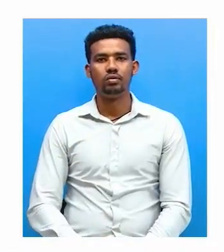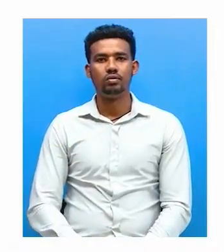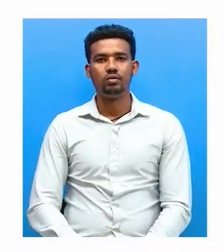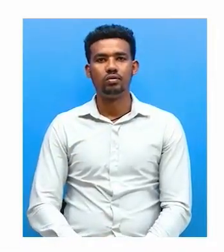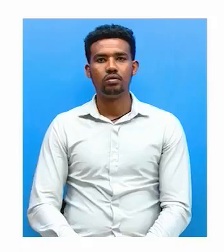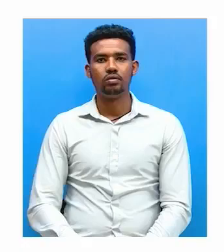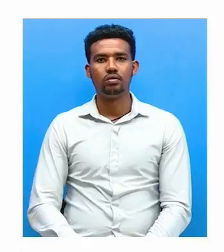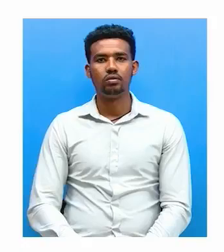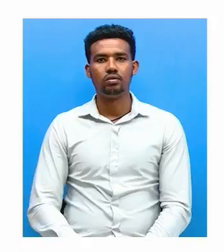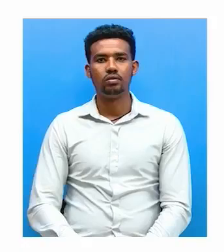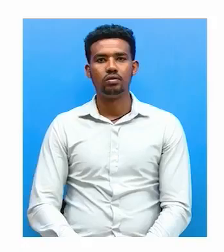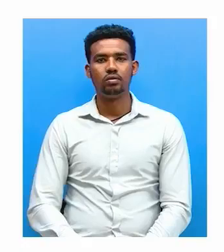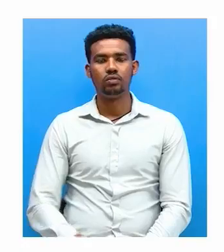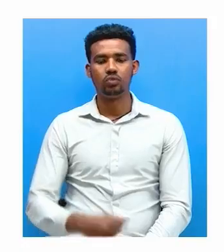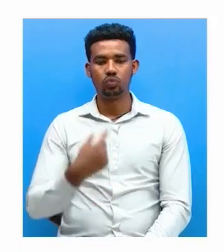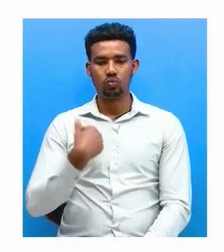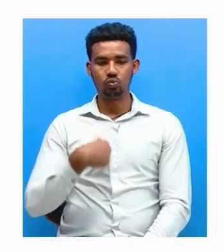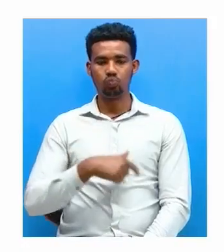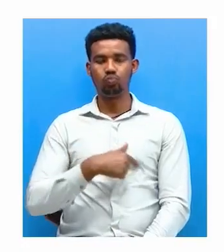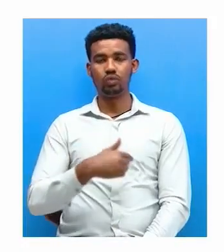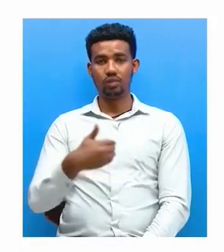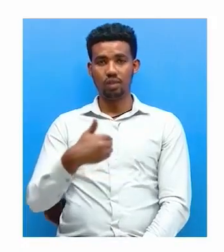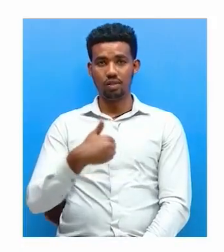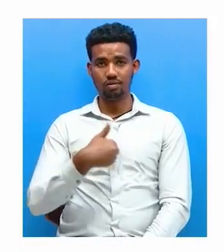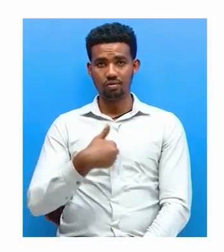Like this. We have.